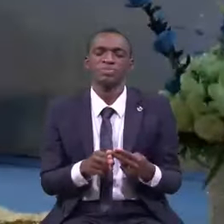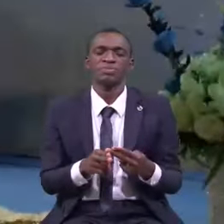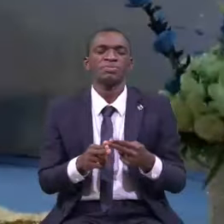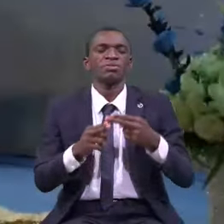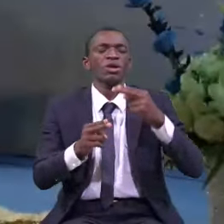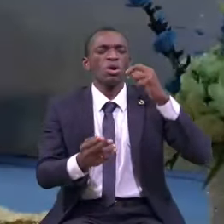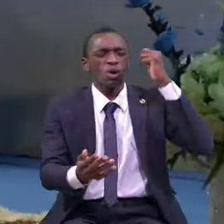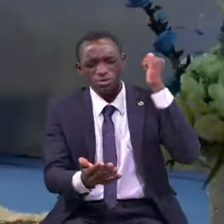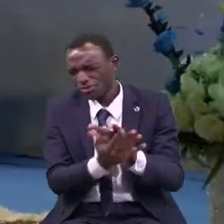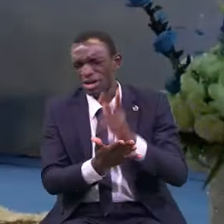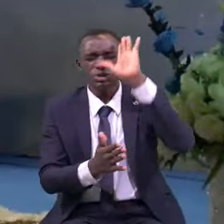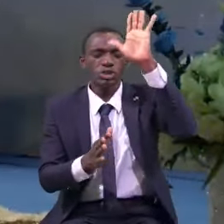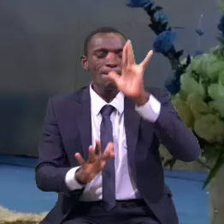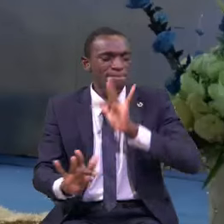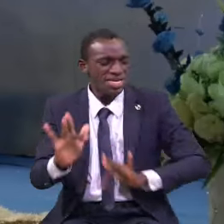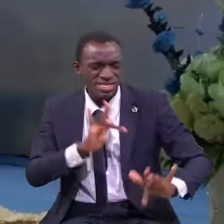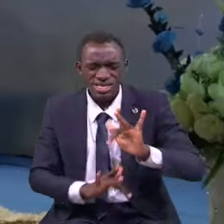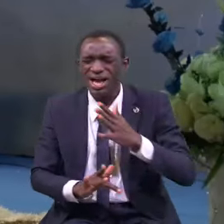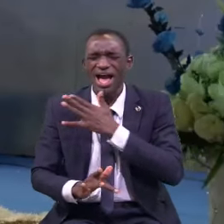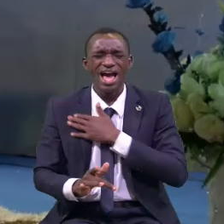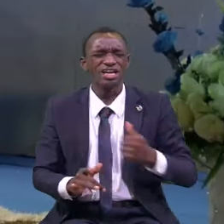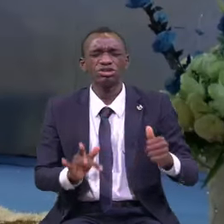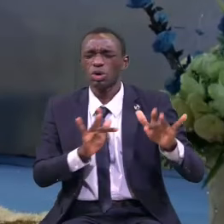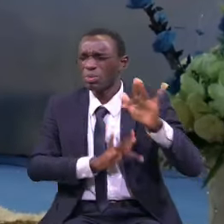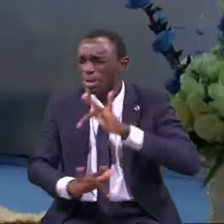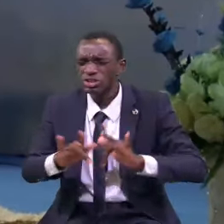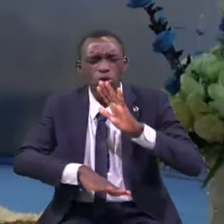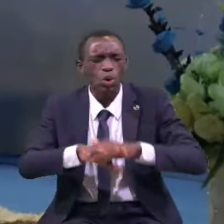Confirm your mercy and compassion on everyone.